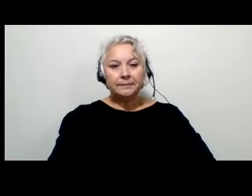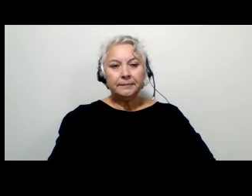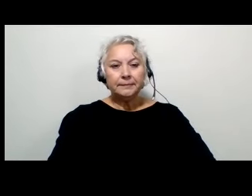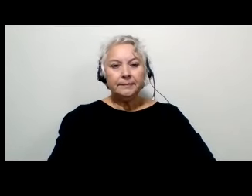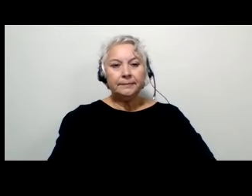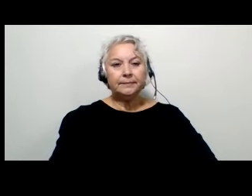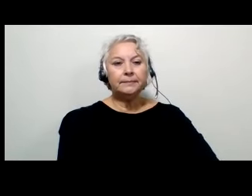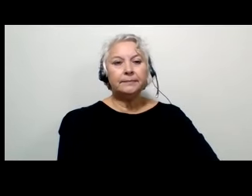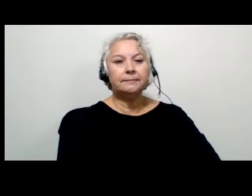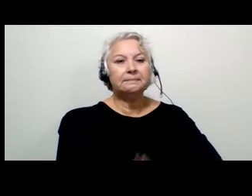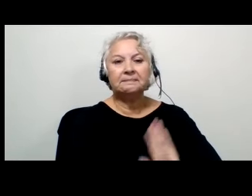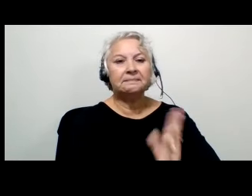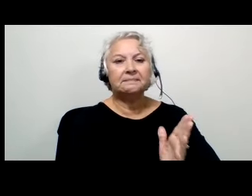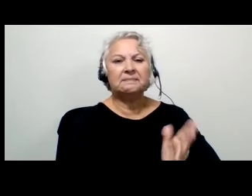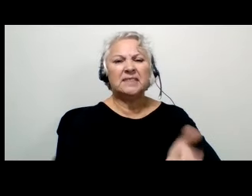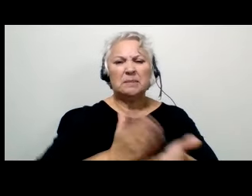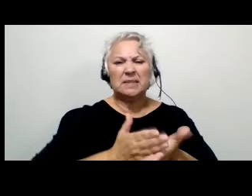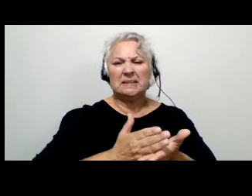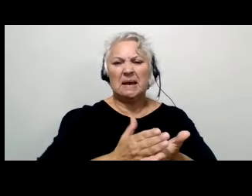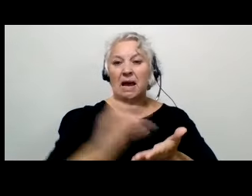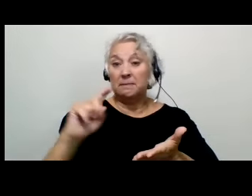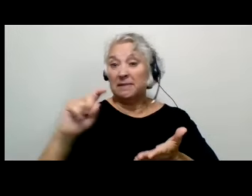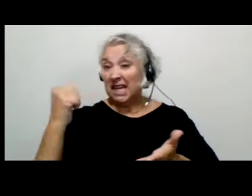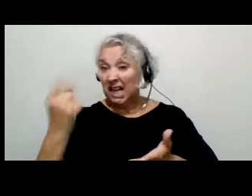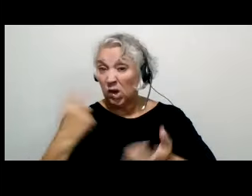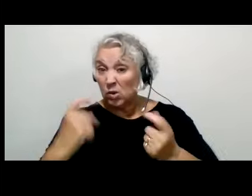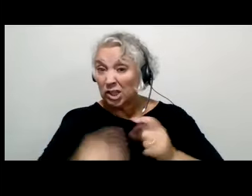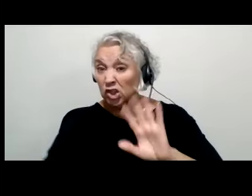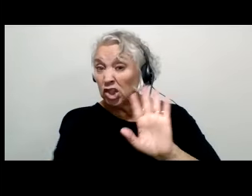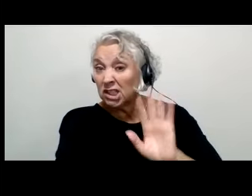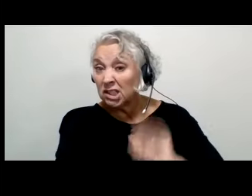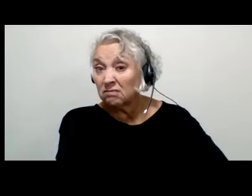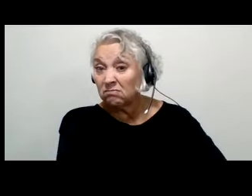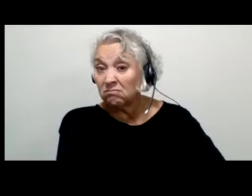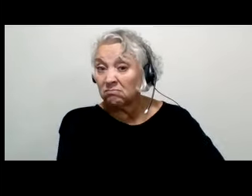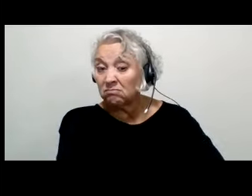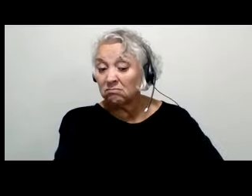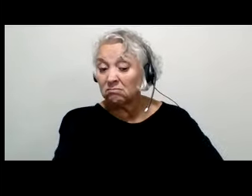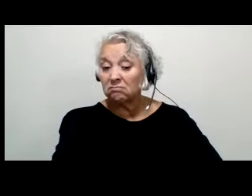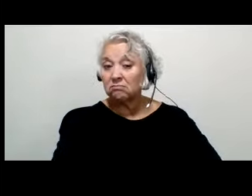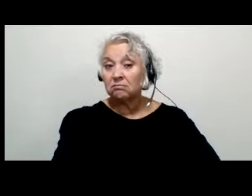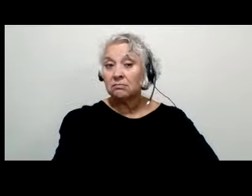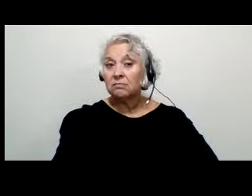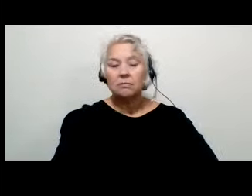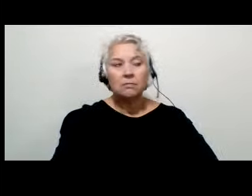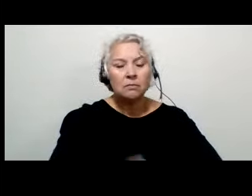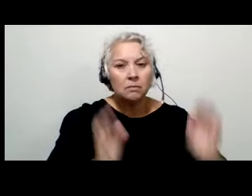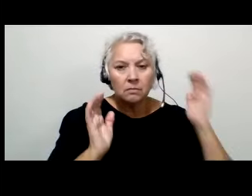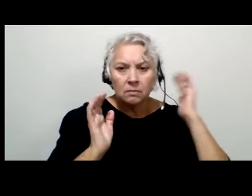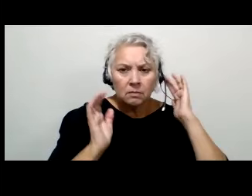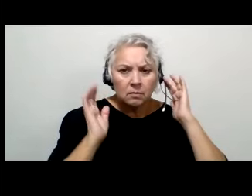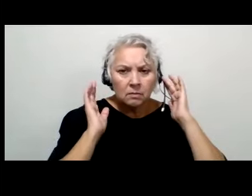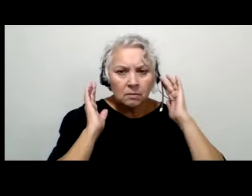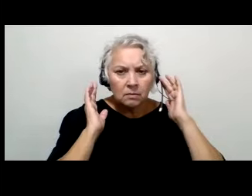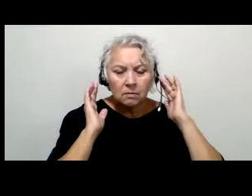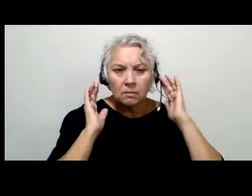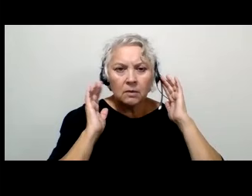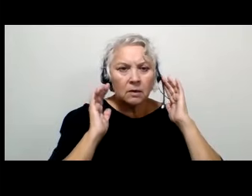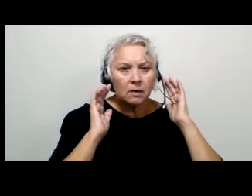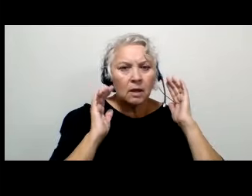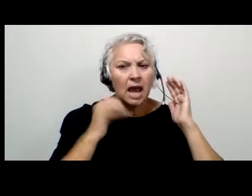going to stop right there and ask for any questions. Again, I'll put the title